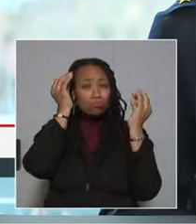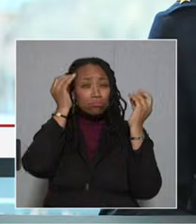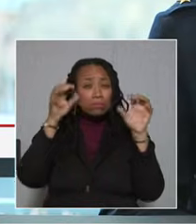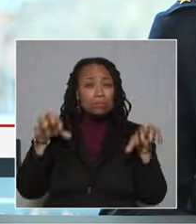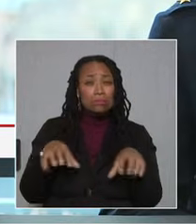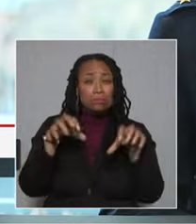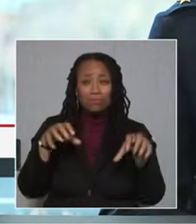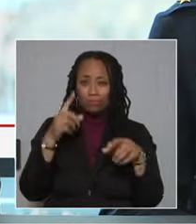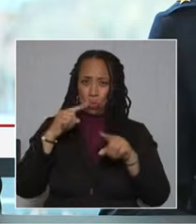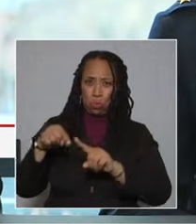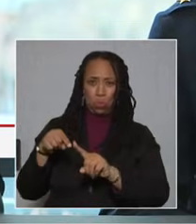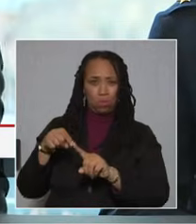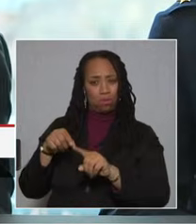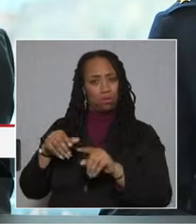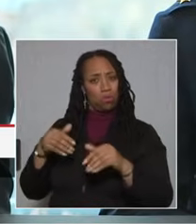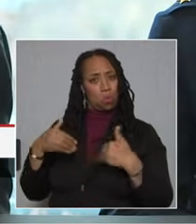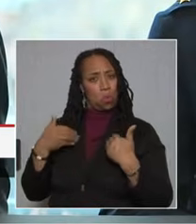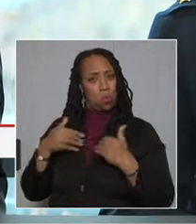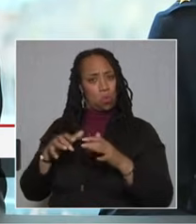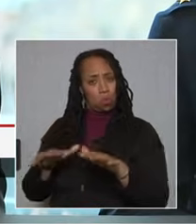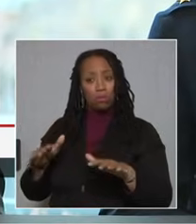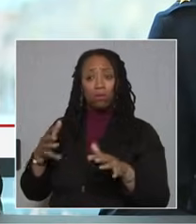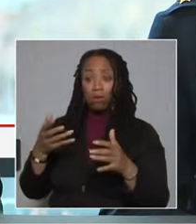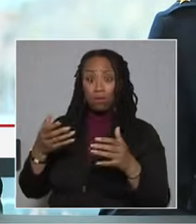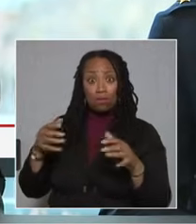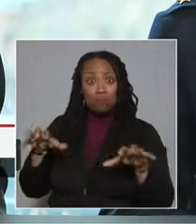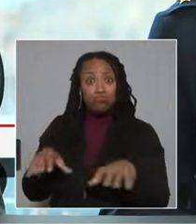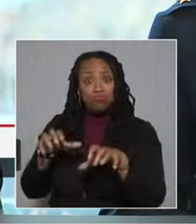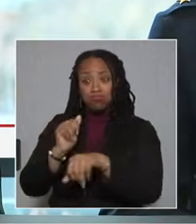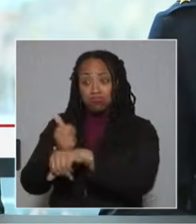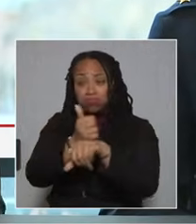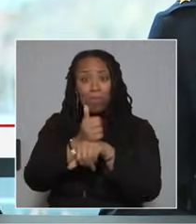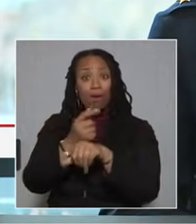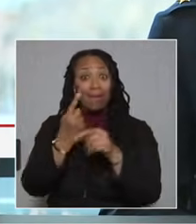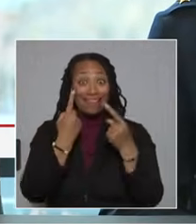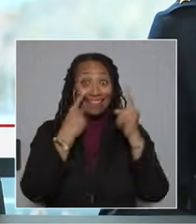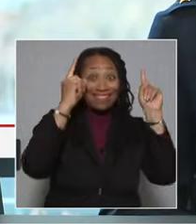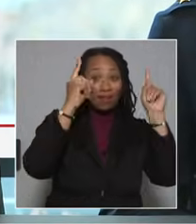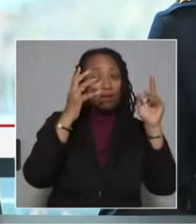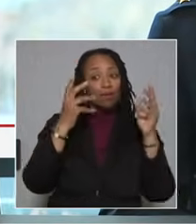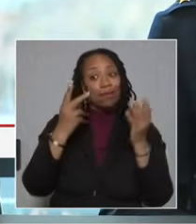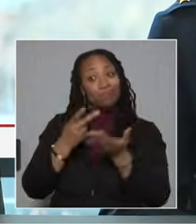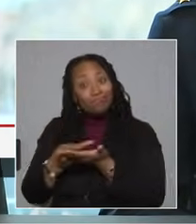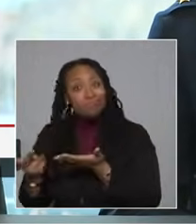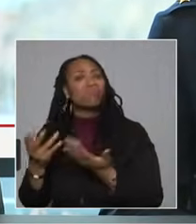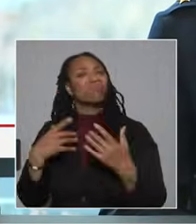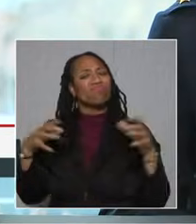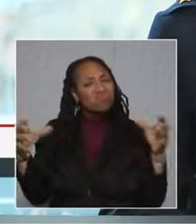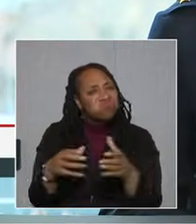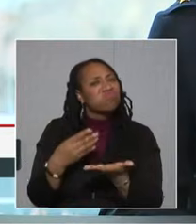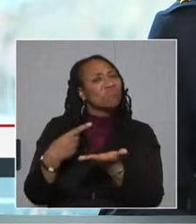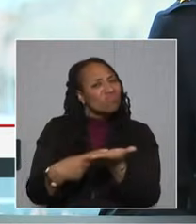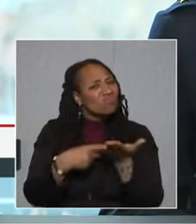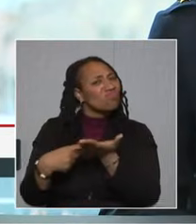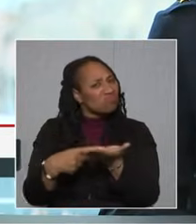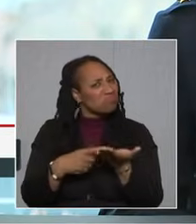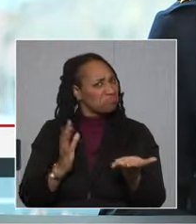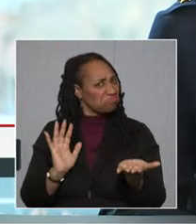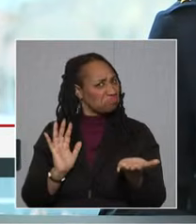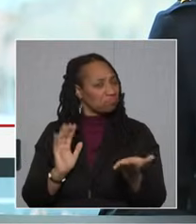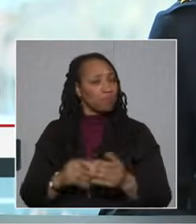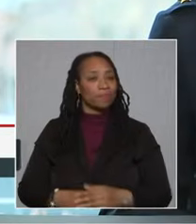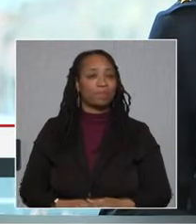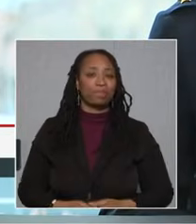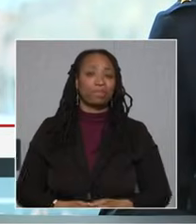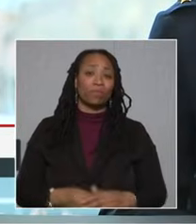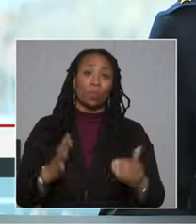I do think it's a bit of a red herring to talk about that in the juvenile curfew. I think they're two different conversations.